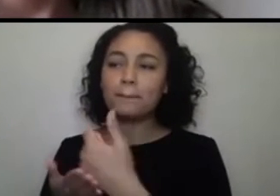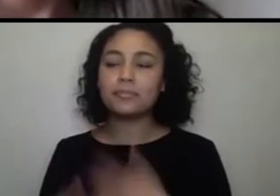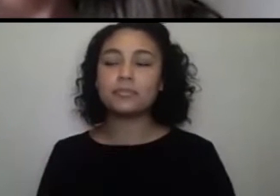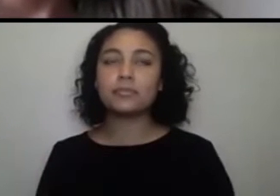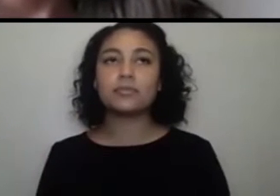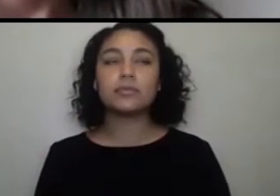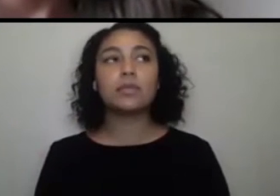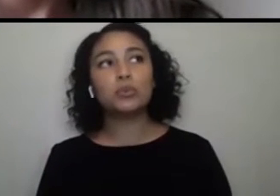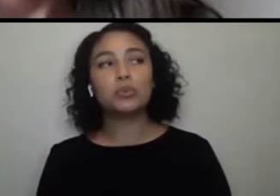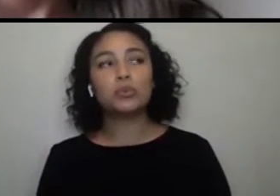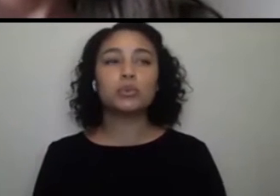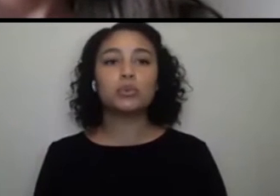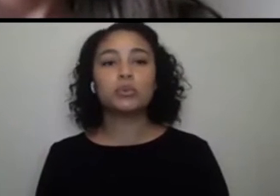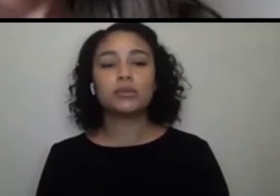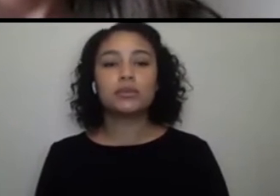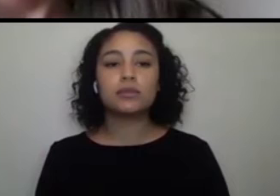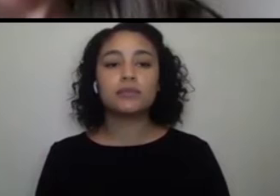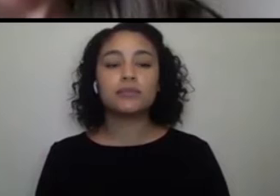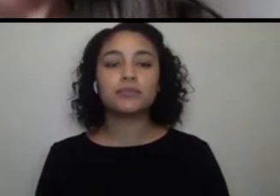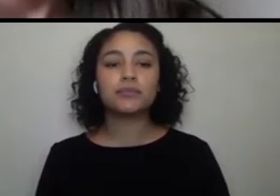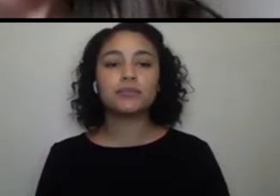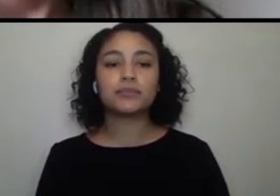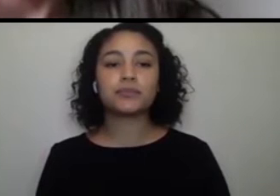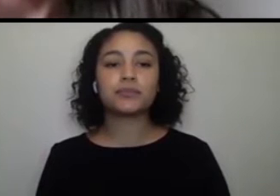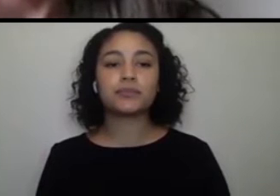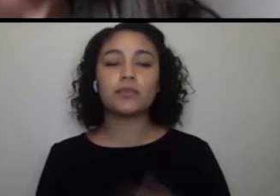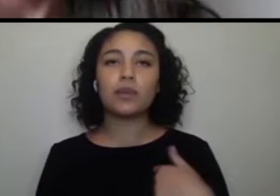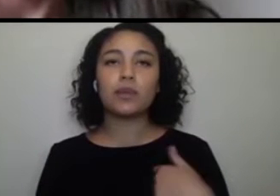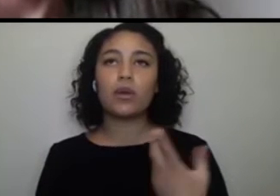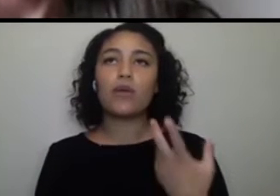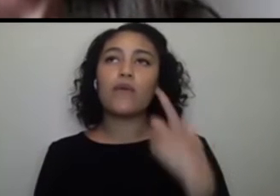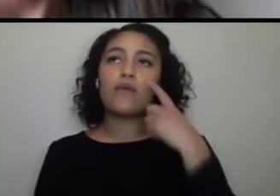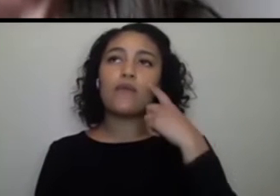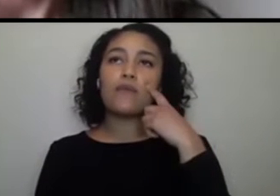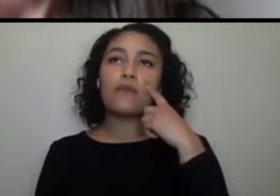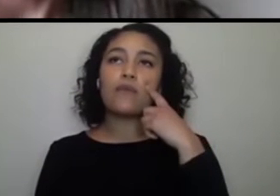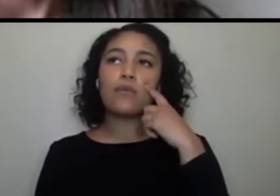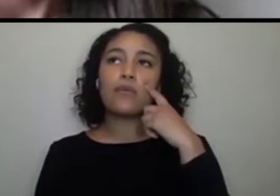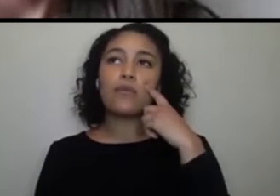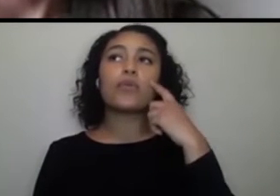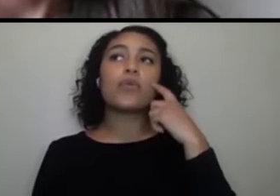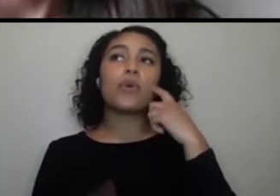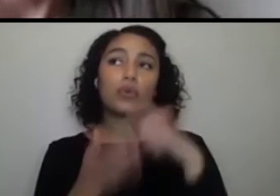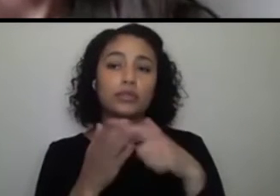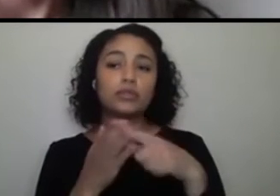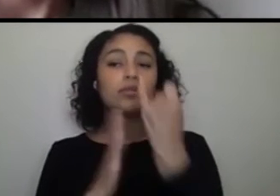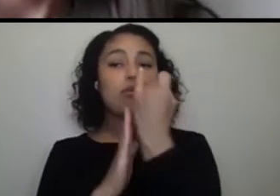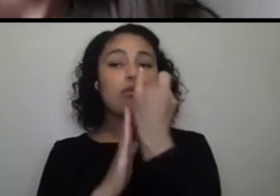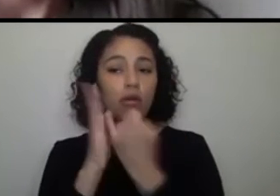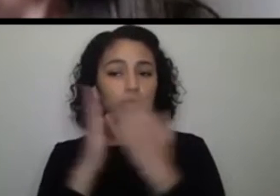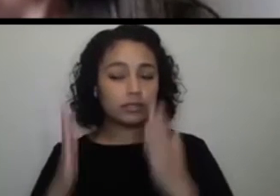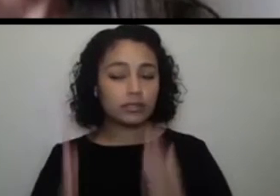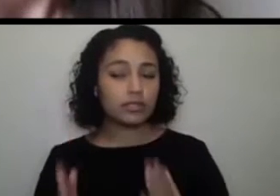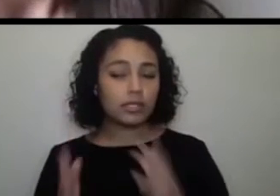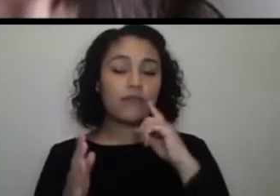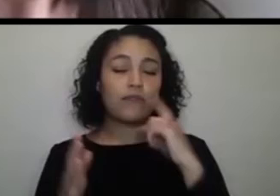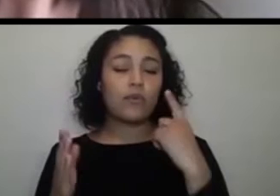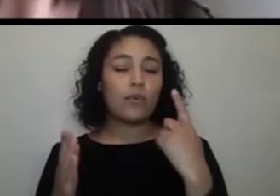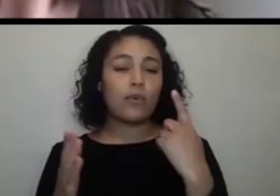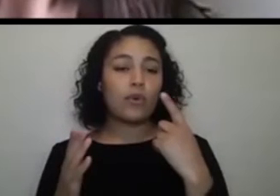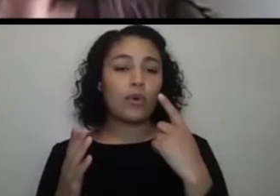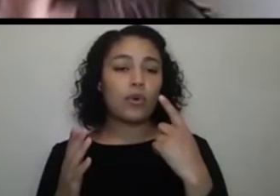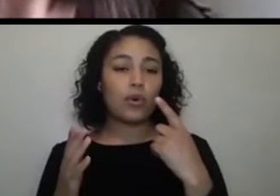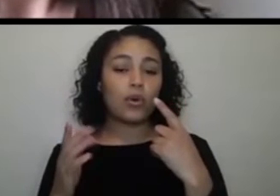Well, one of the things the artist did with the words on a page was that she made